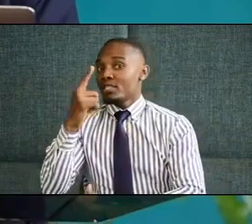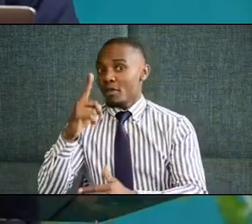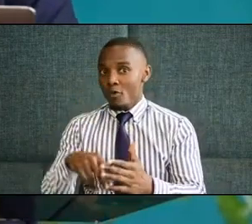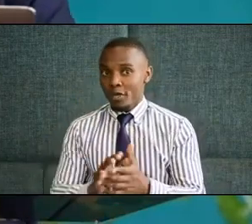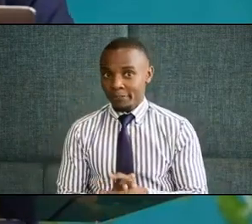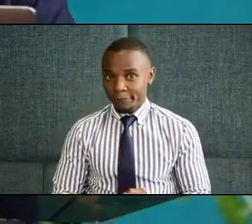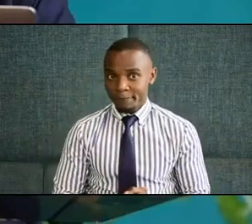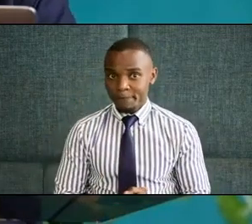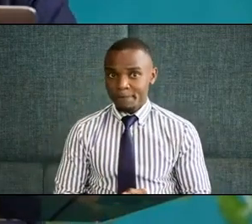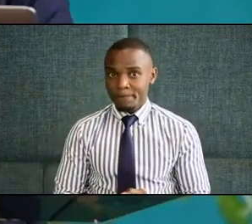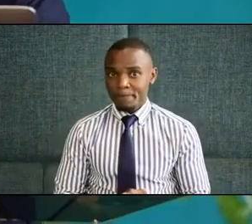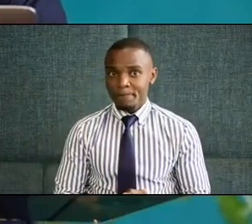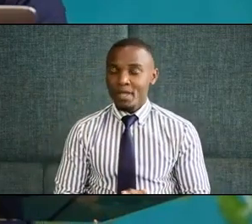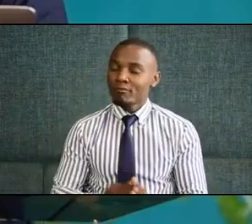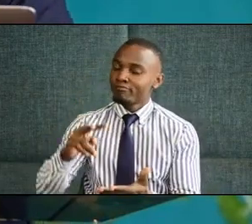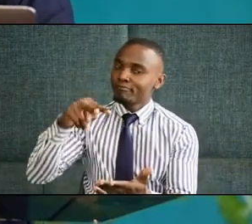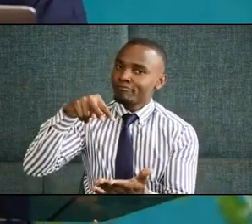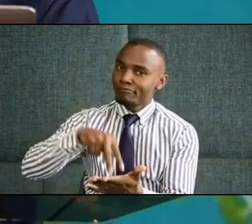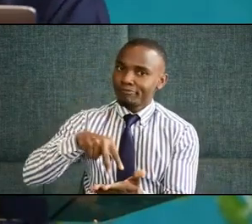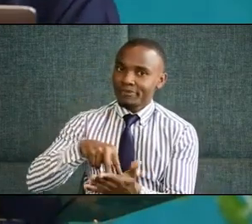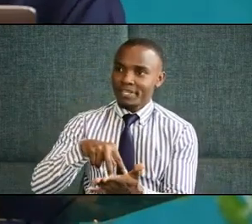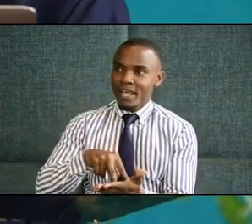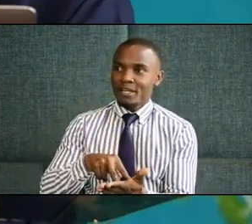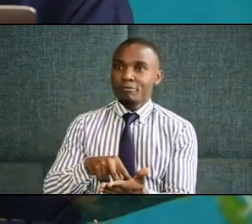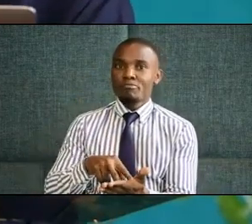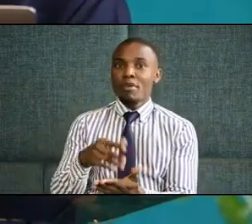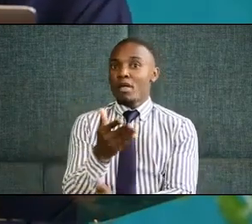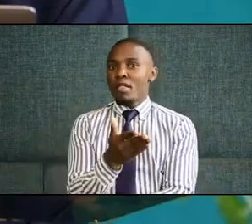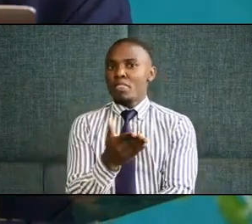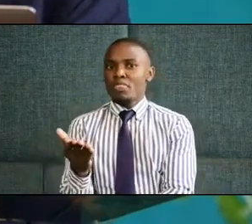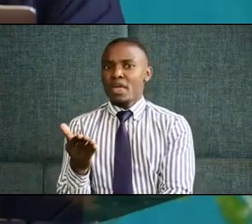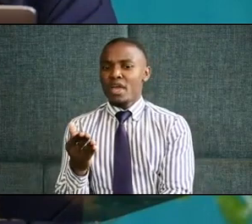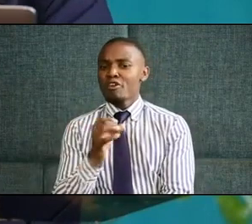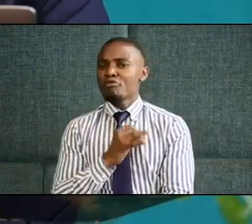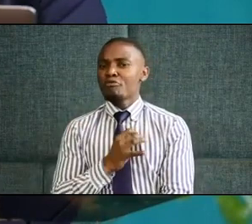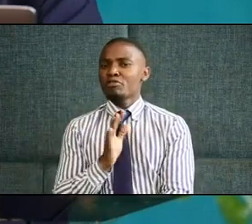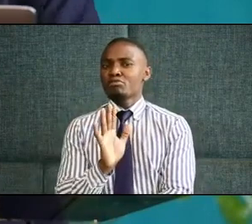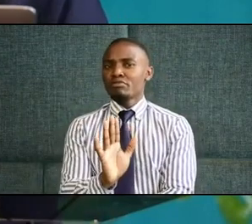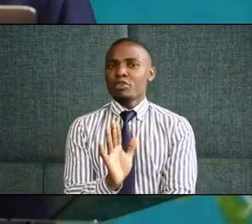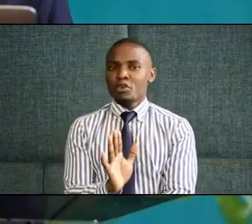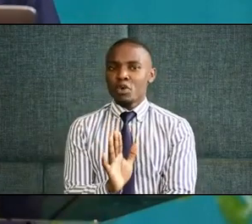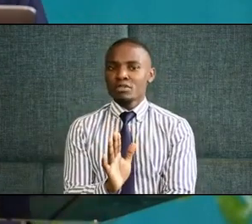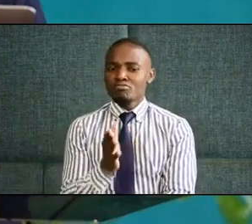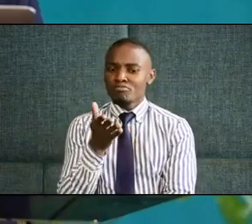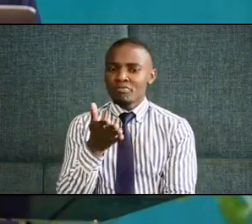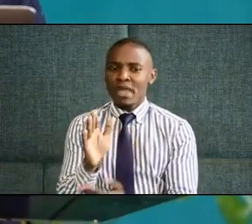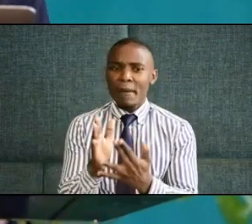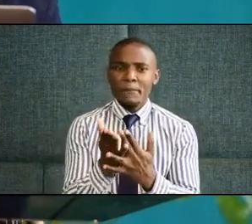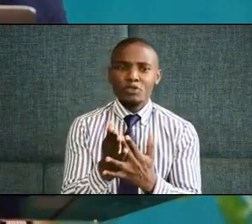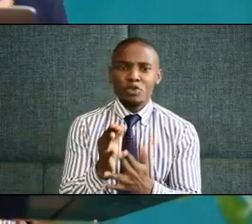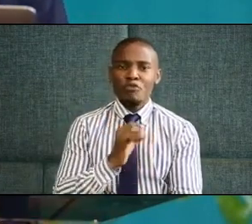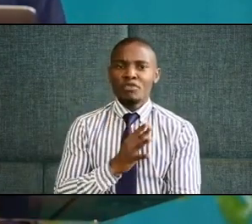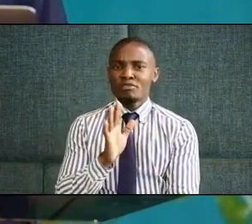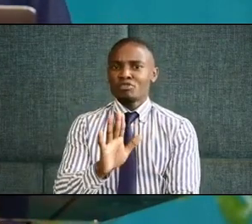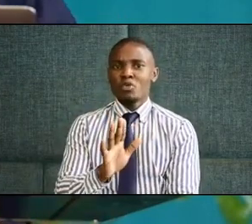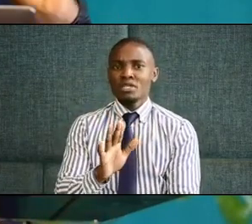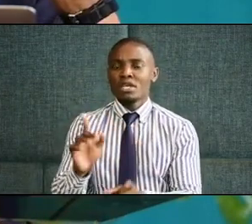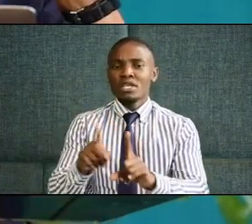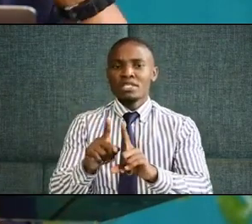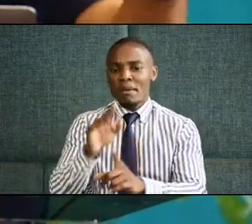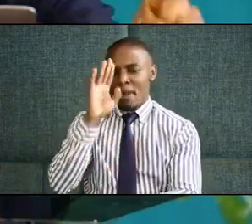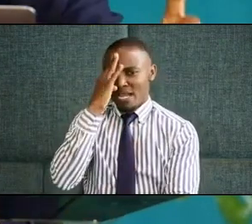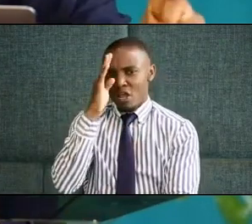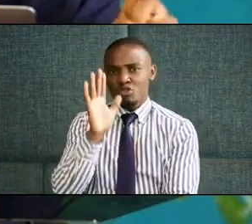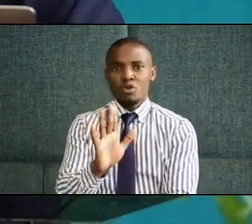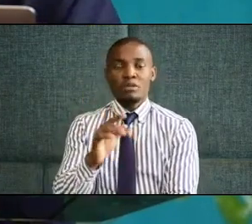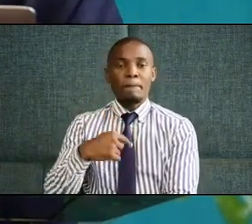Jacob, "Arise in the midst of your fears, in the midst of your uncertainty.